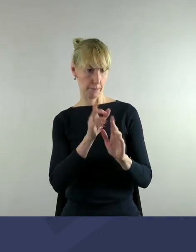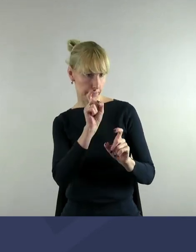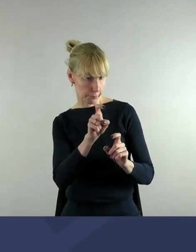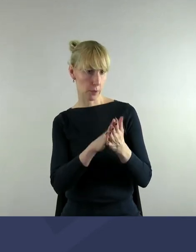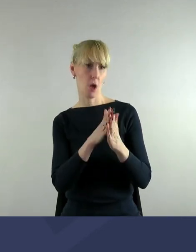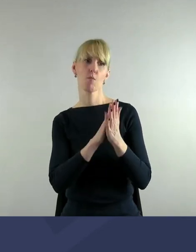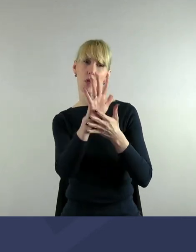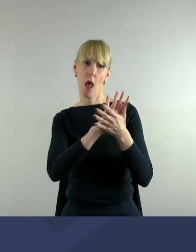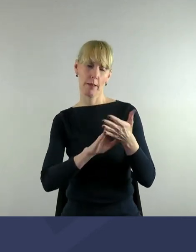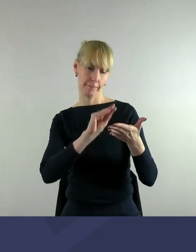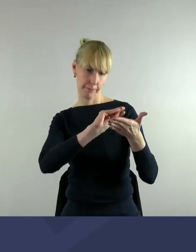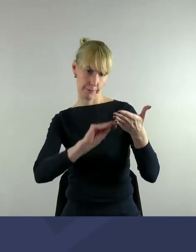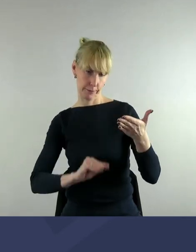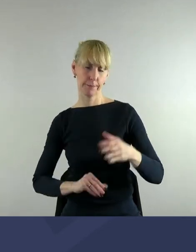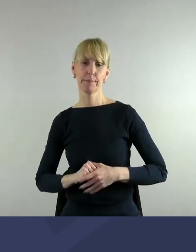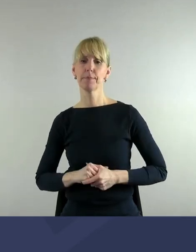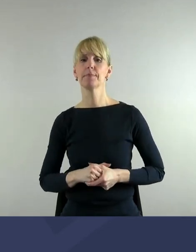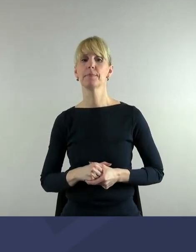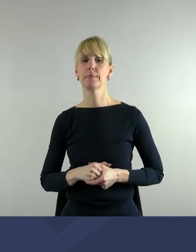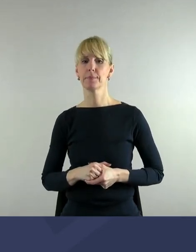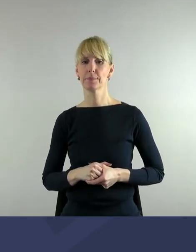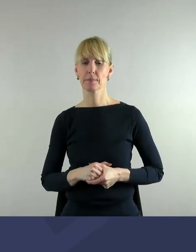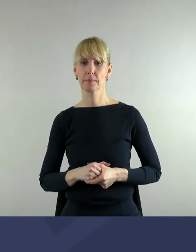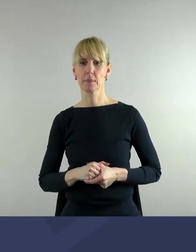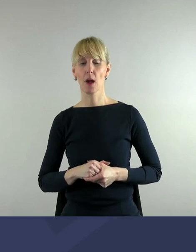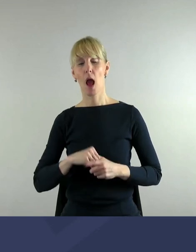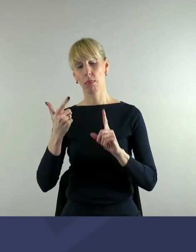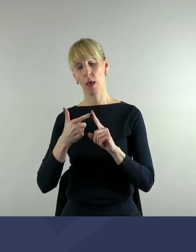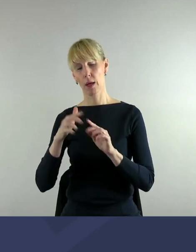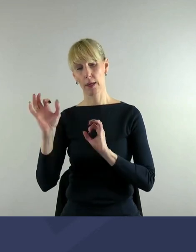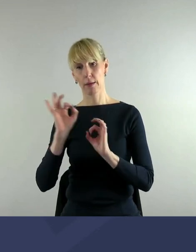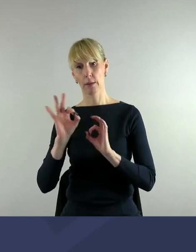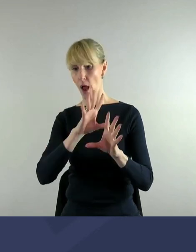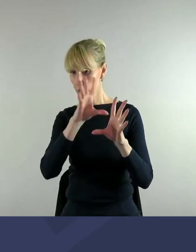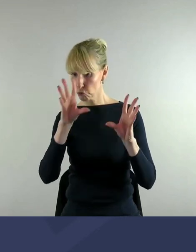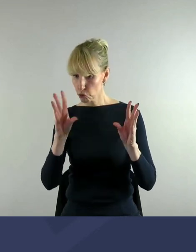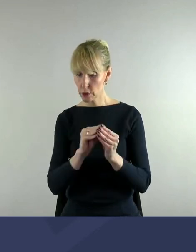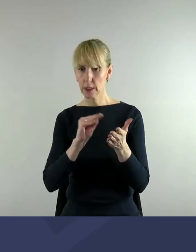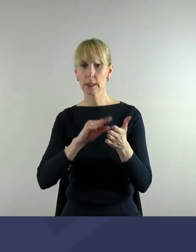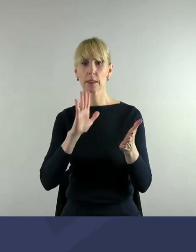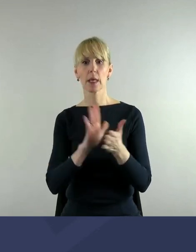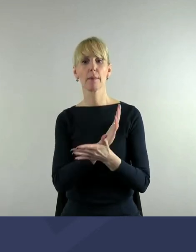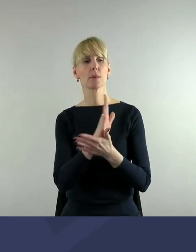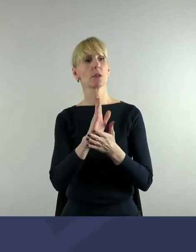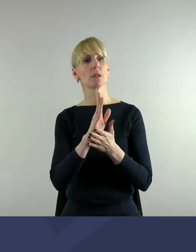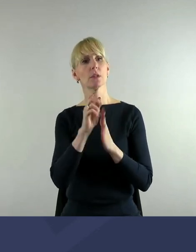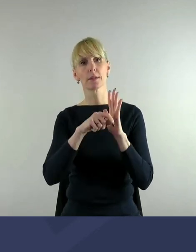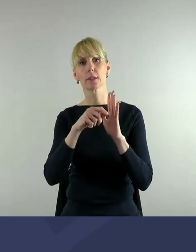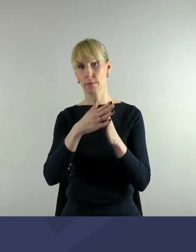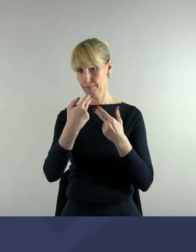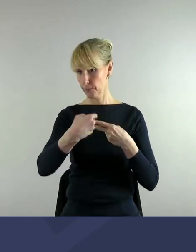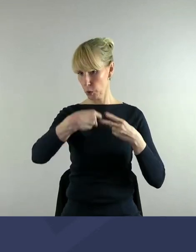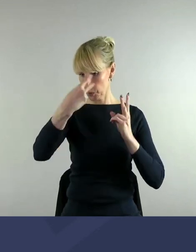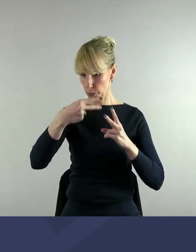So please fill in the form, the assessment form that you have on the chat. The second thing I want to